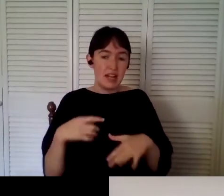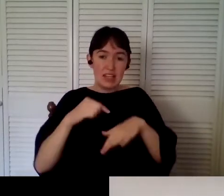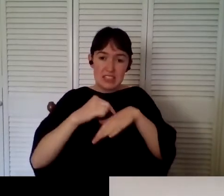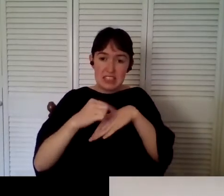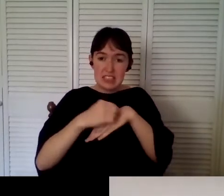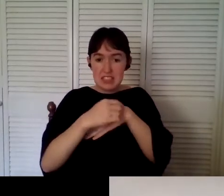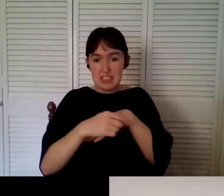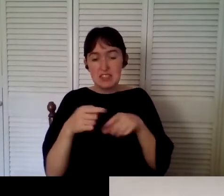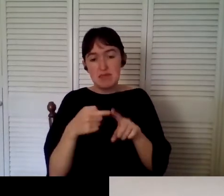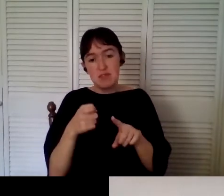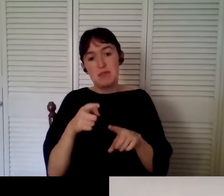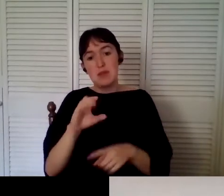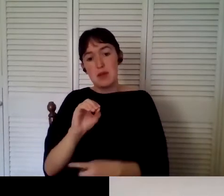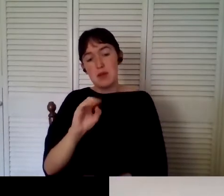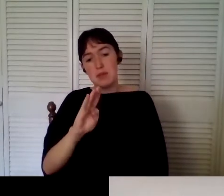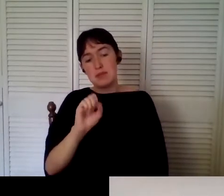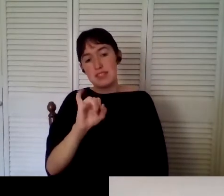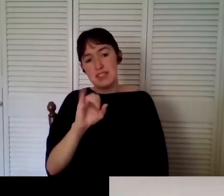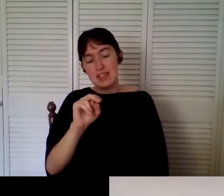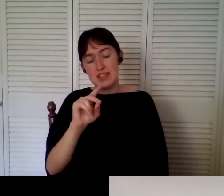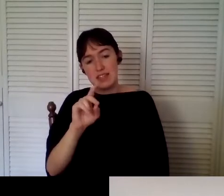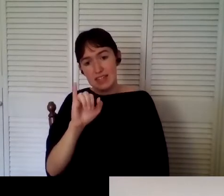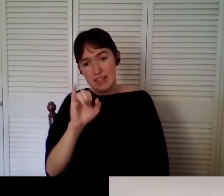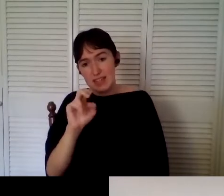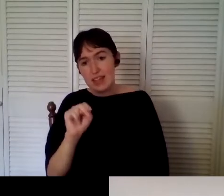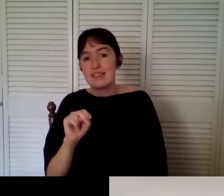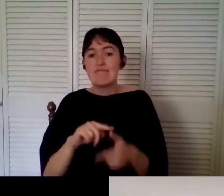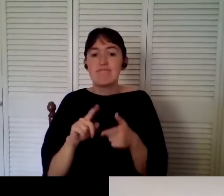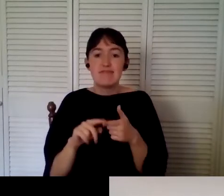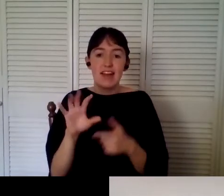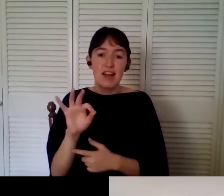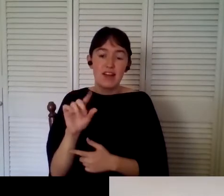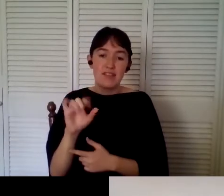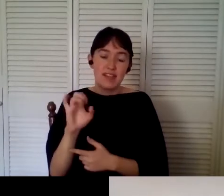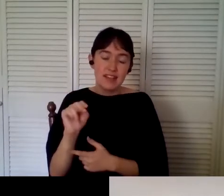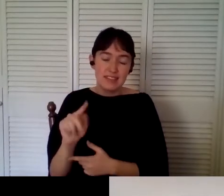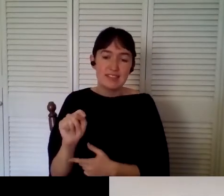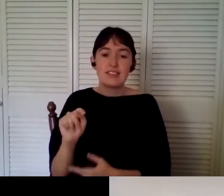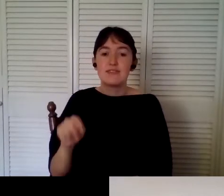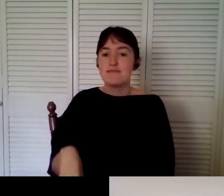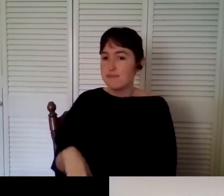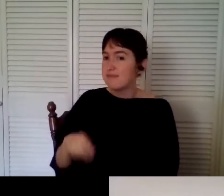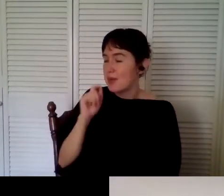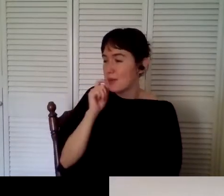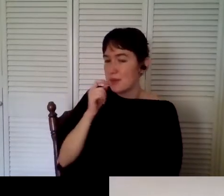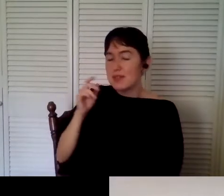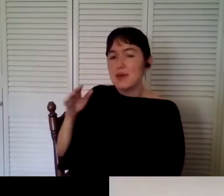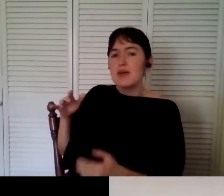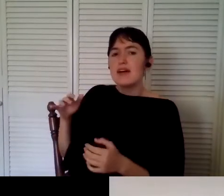flint. Very cool. Okay, so what came first for you? An interest in archaeology or atlatl